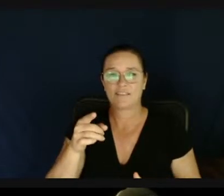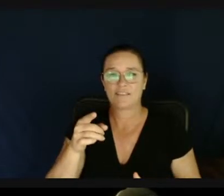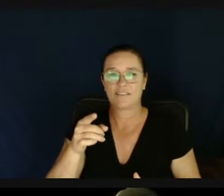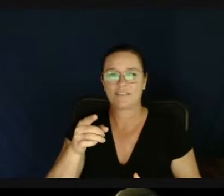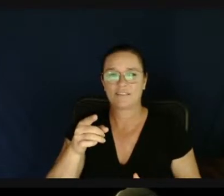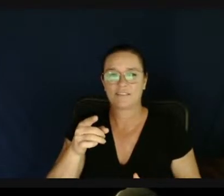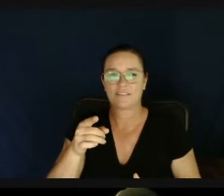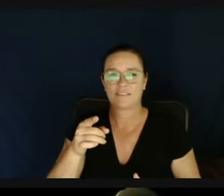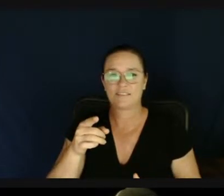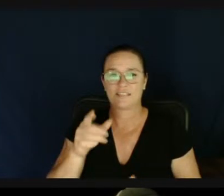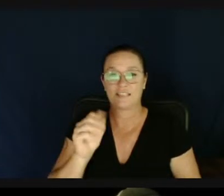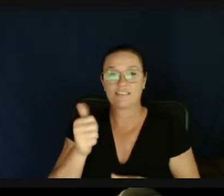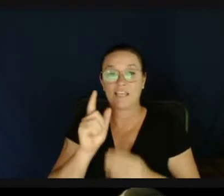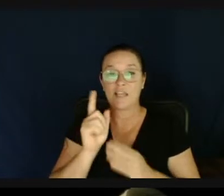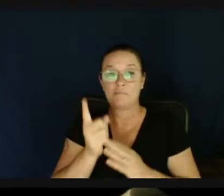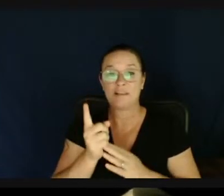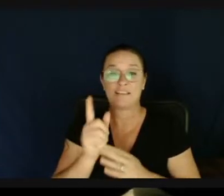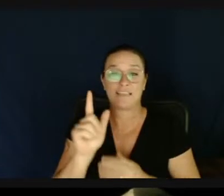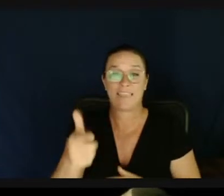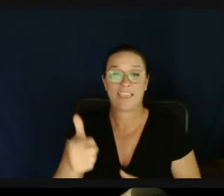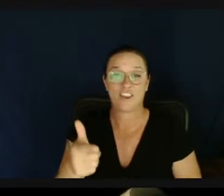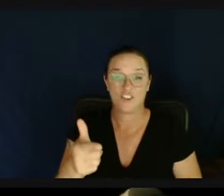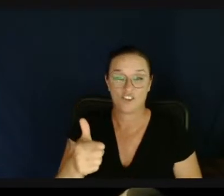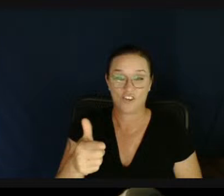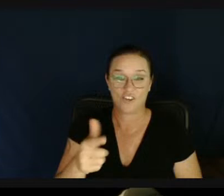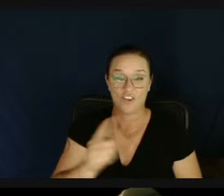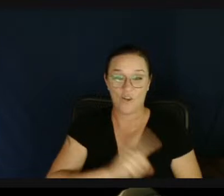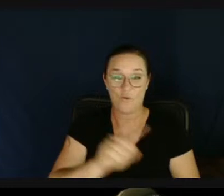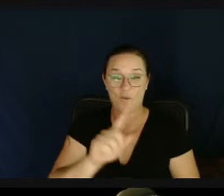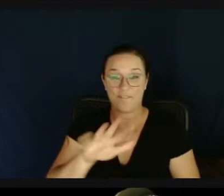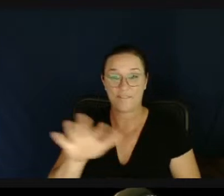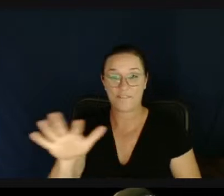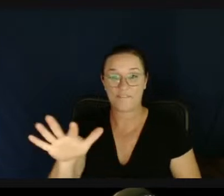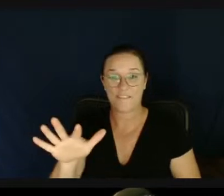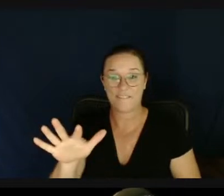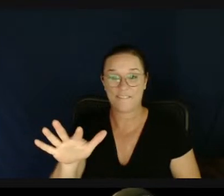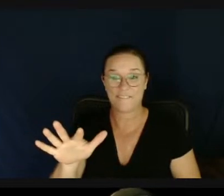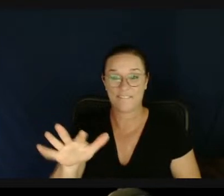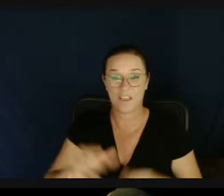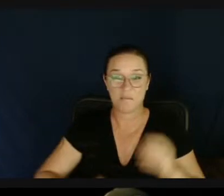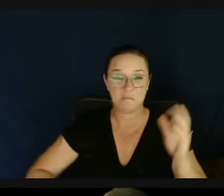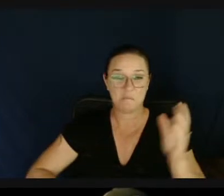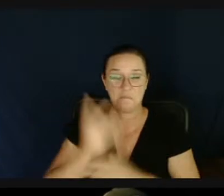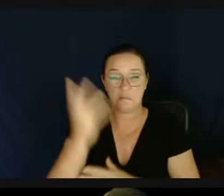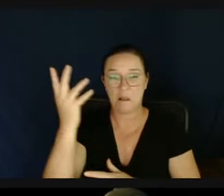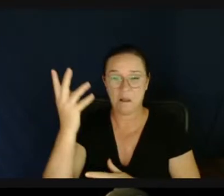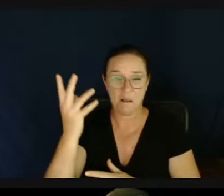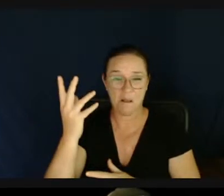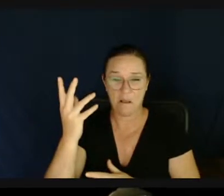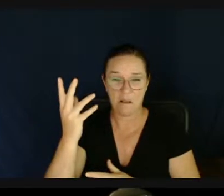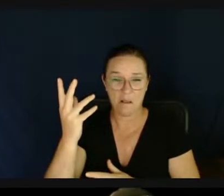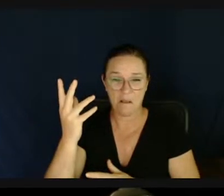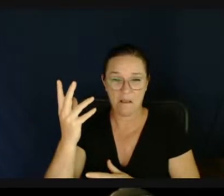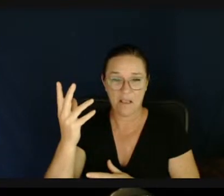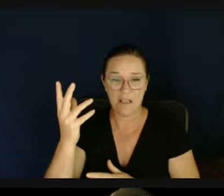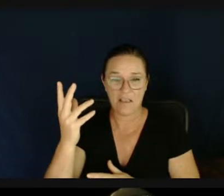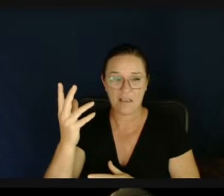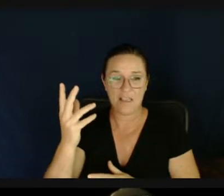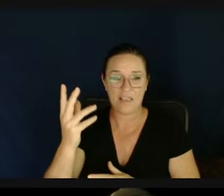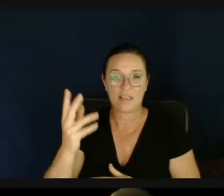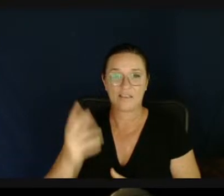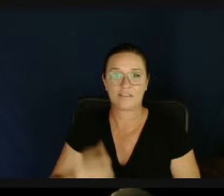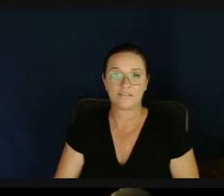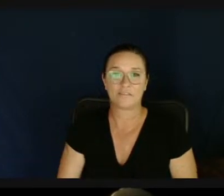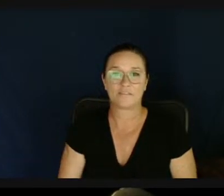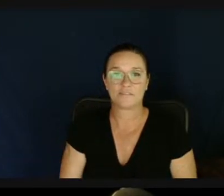time here? 10 minutes later, so 1:55. It's still growing up to that larger height right there. But there it